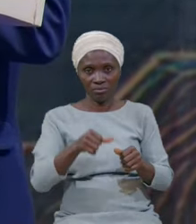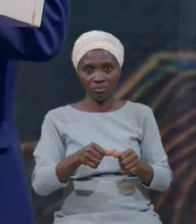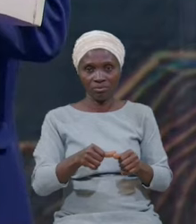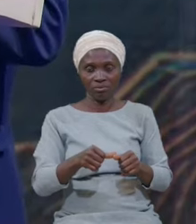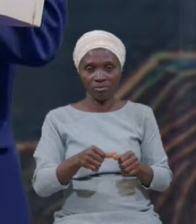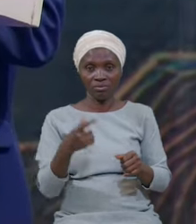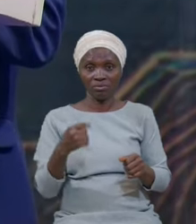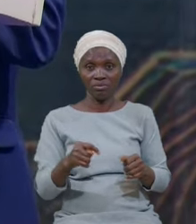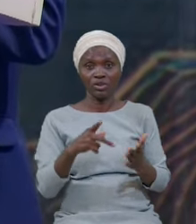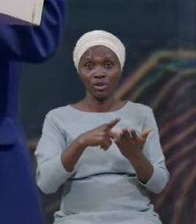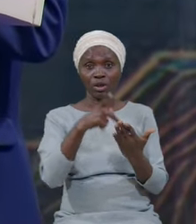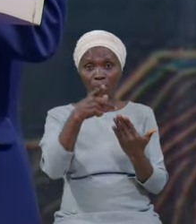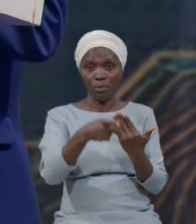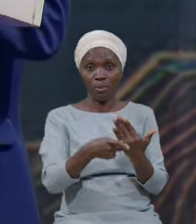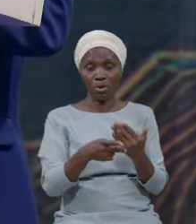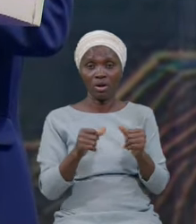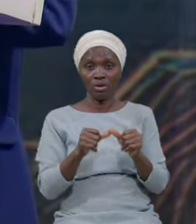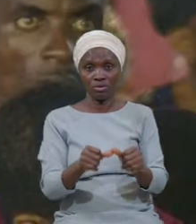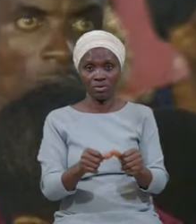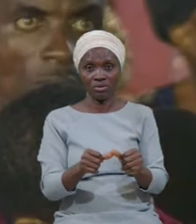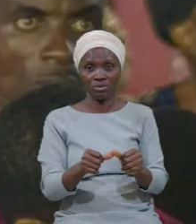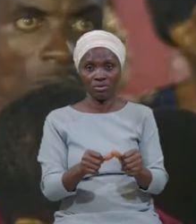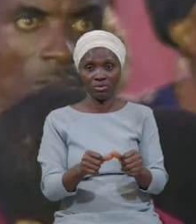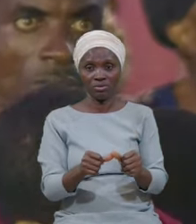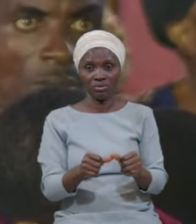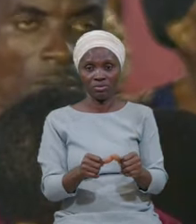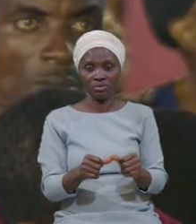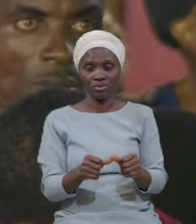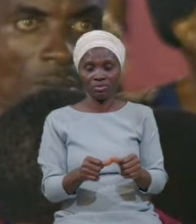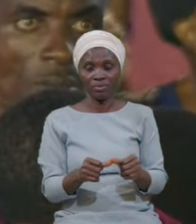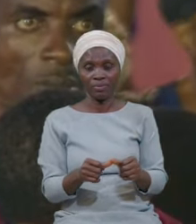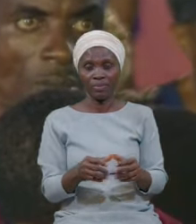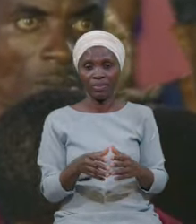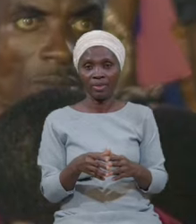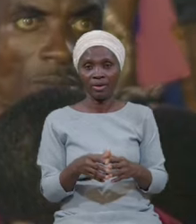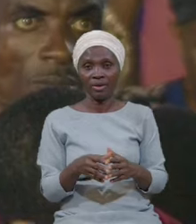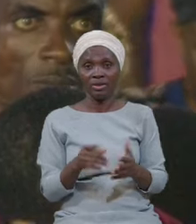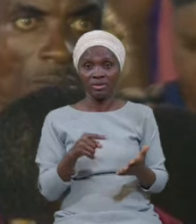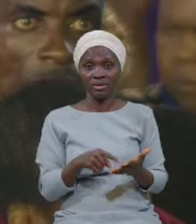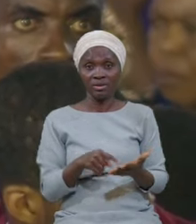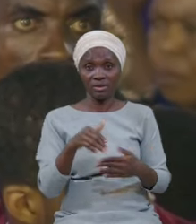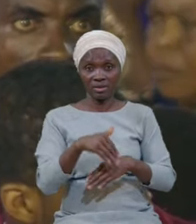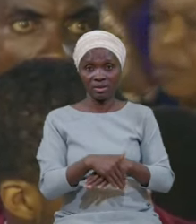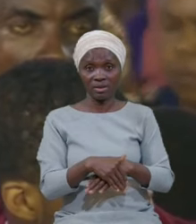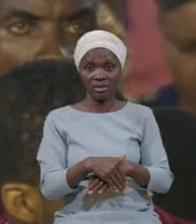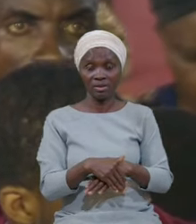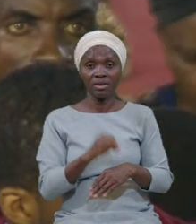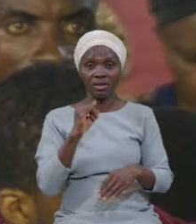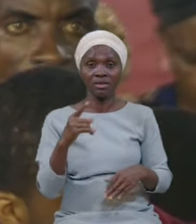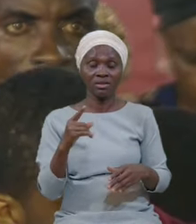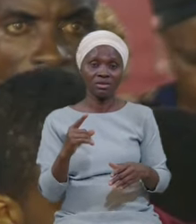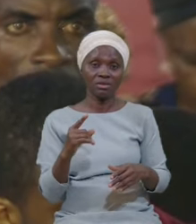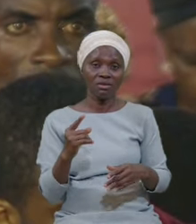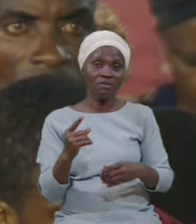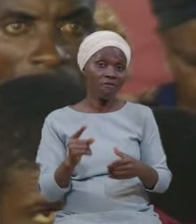continues. Tonight is all the foundation. We continue tomorrow, 5 p.m. here